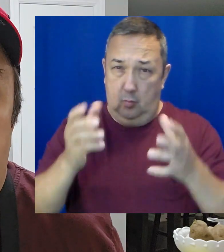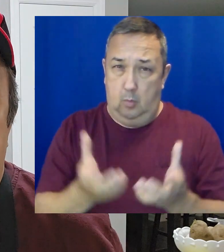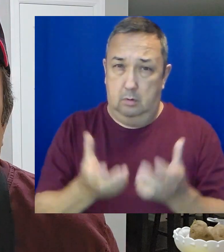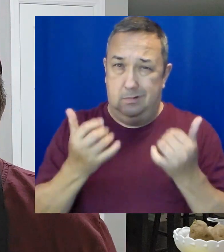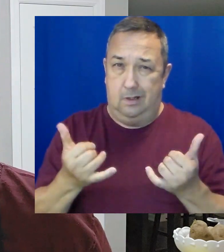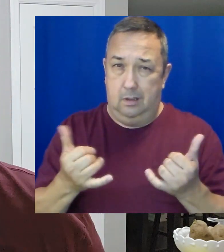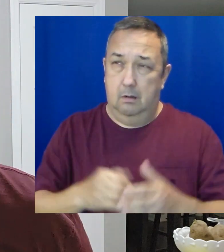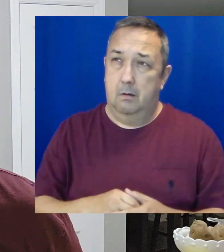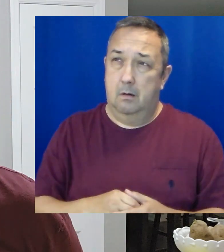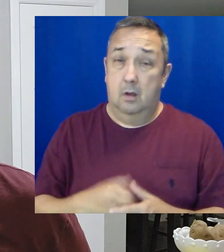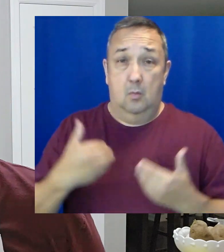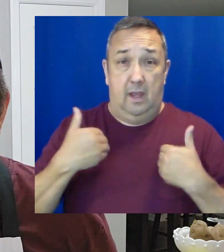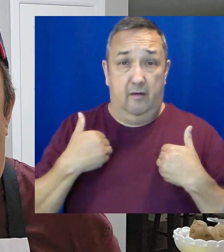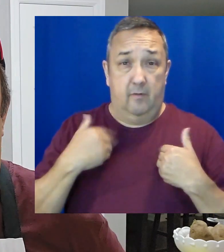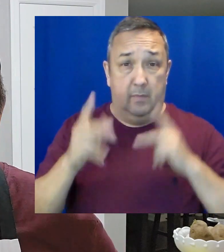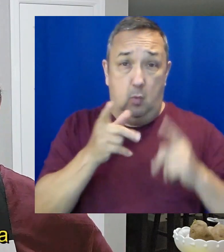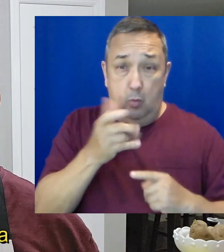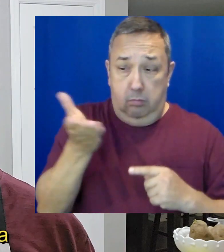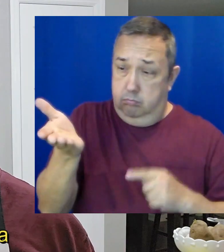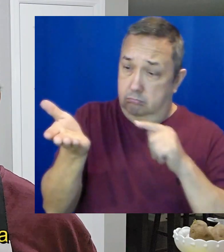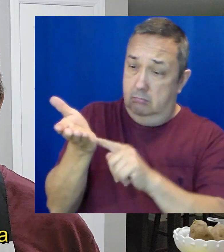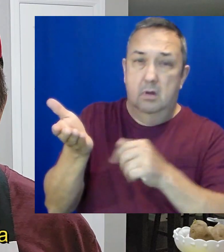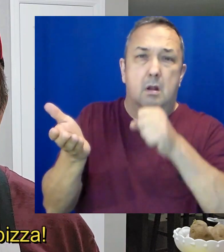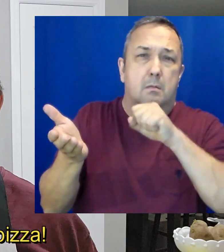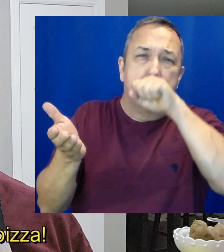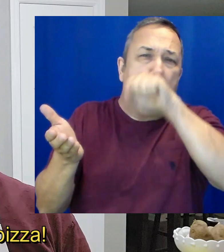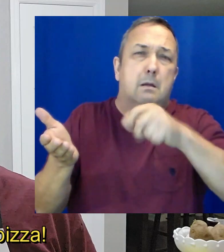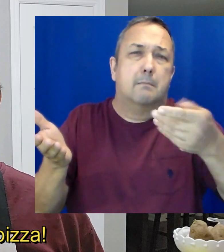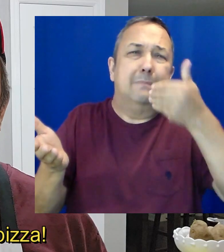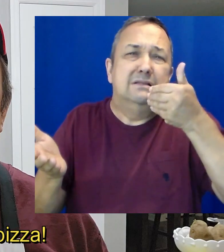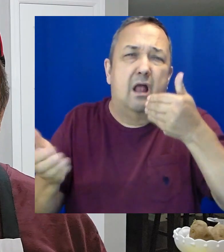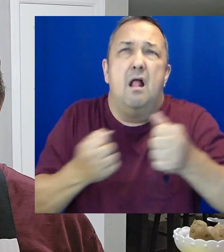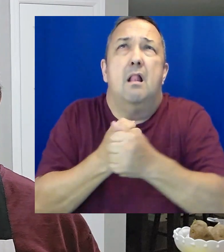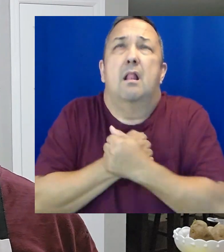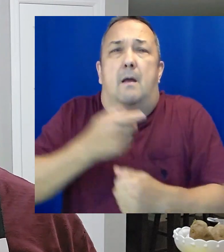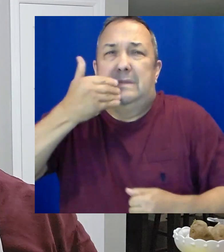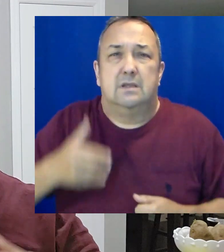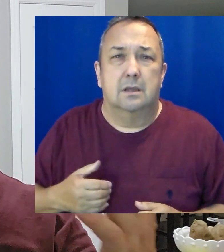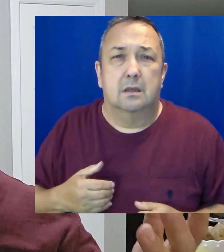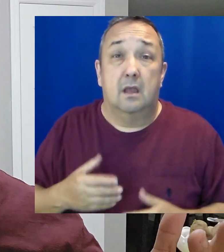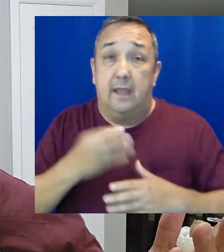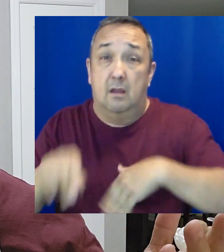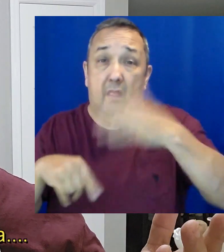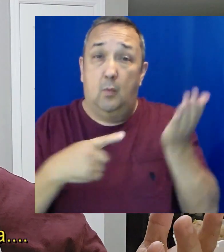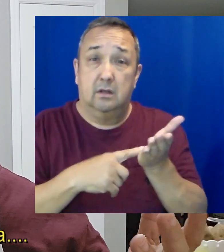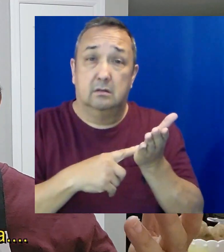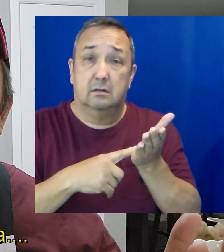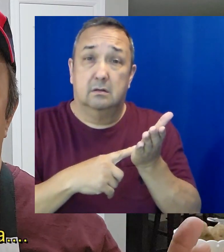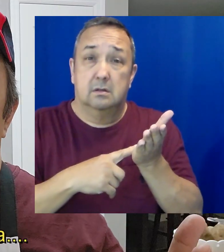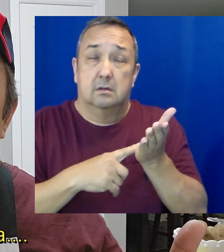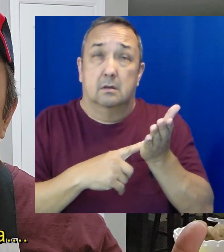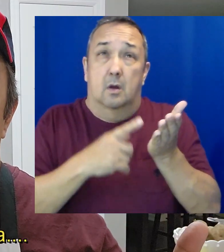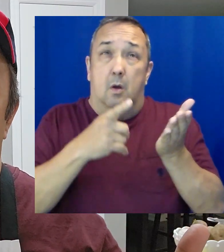ito. Yung mga mahilig sa pizza, gustong-gusto na pizza. At